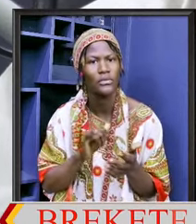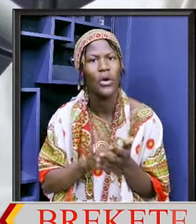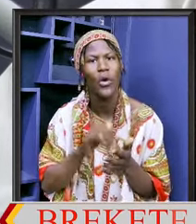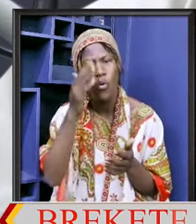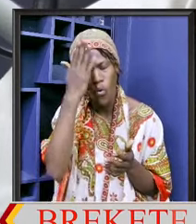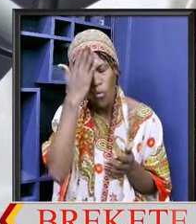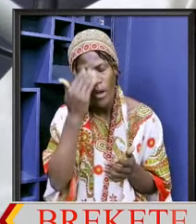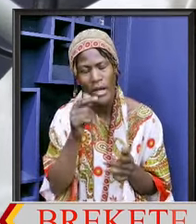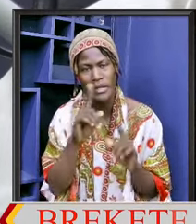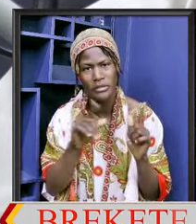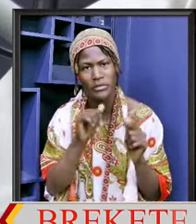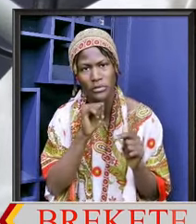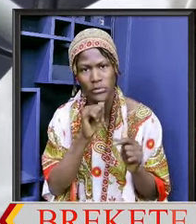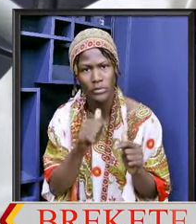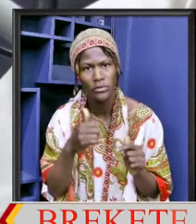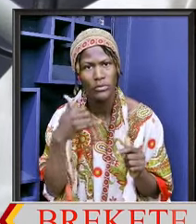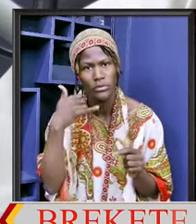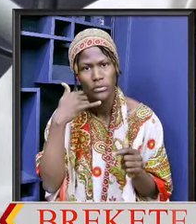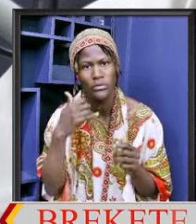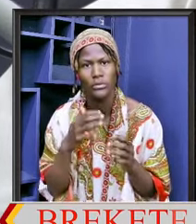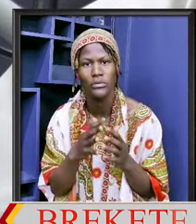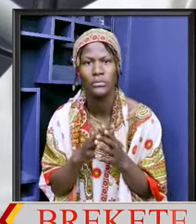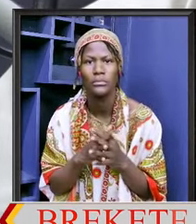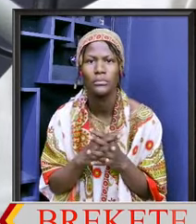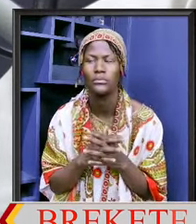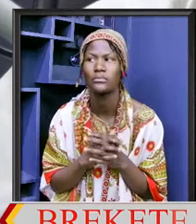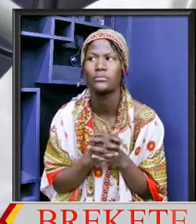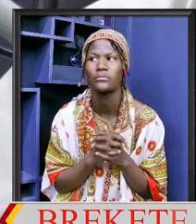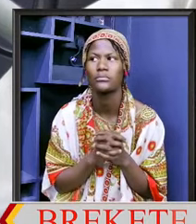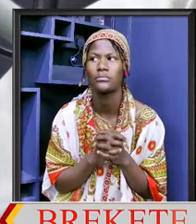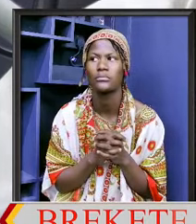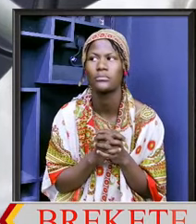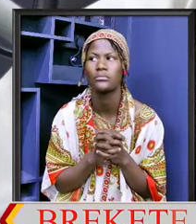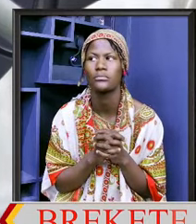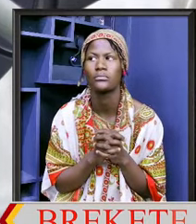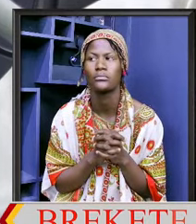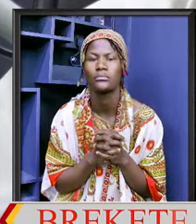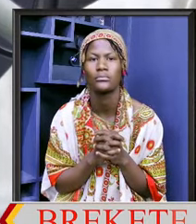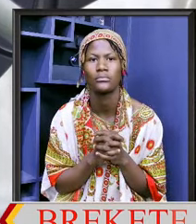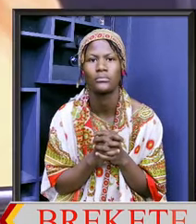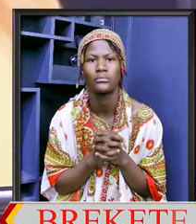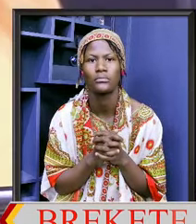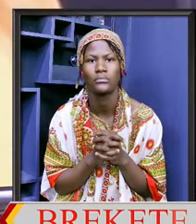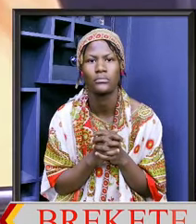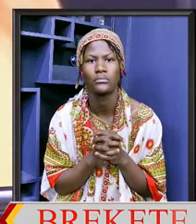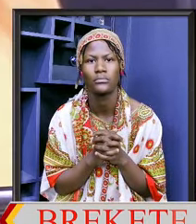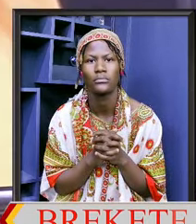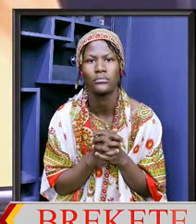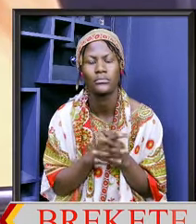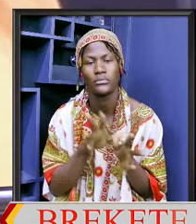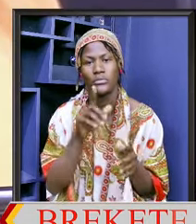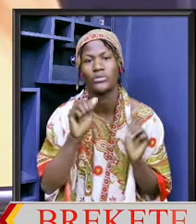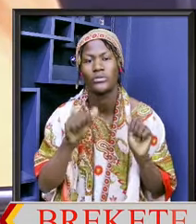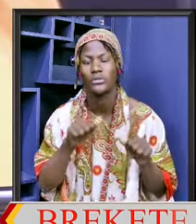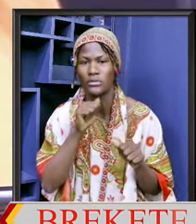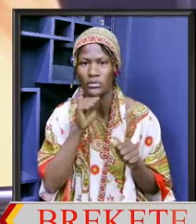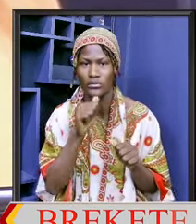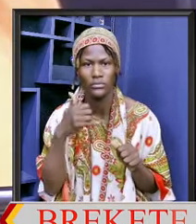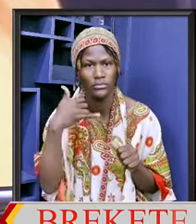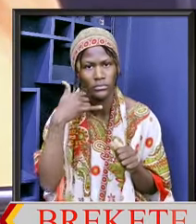it call anybody. No fit call anybody. That my sister caught travel more than no way. And you know if it call